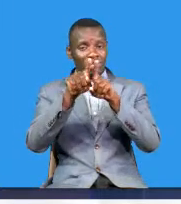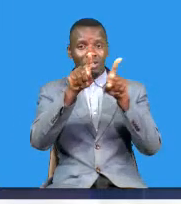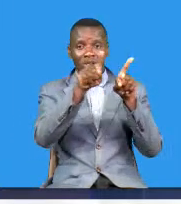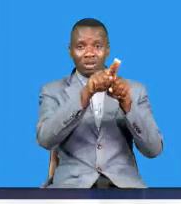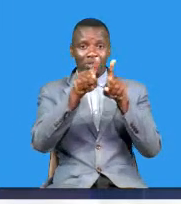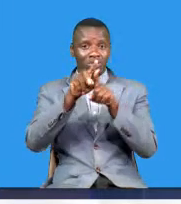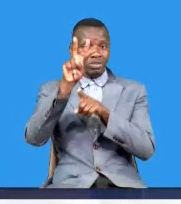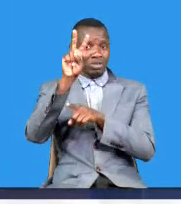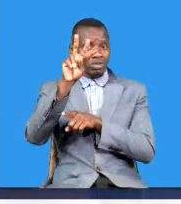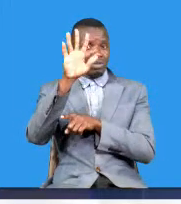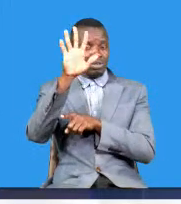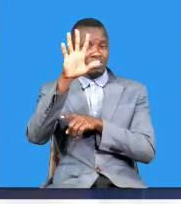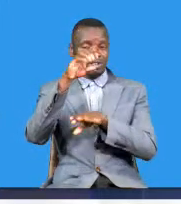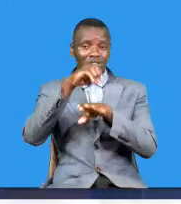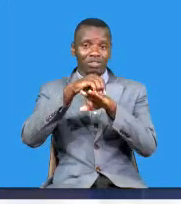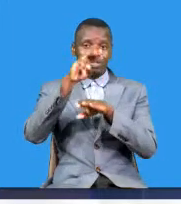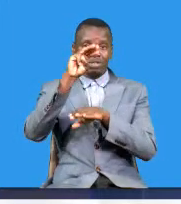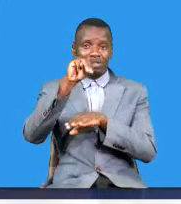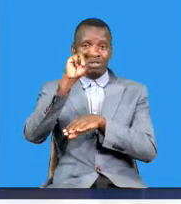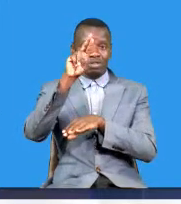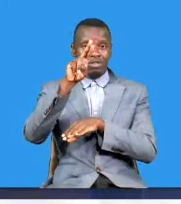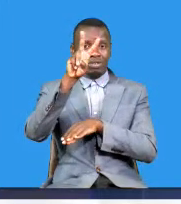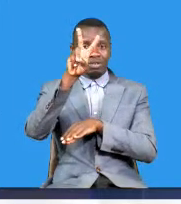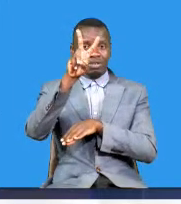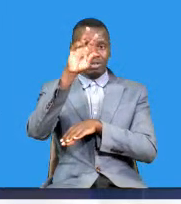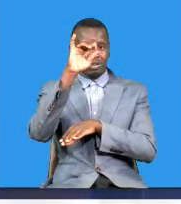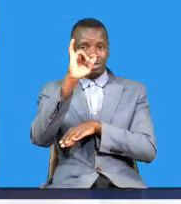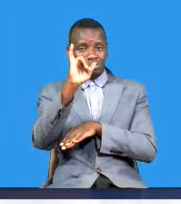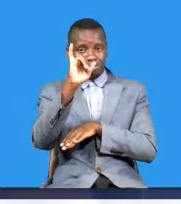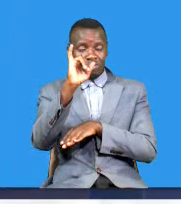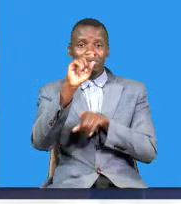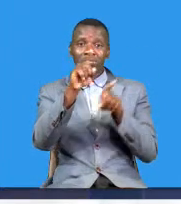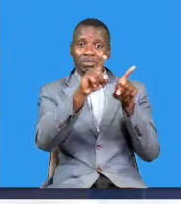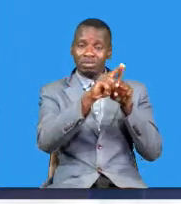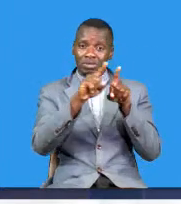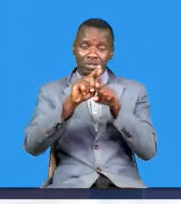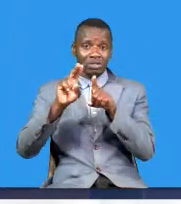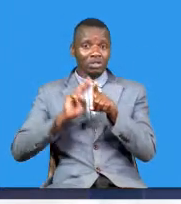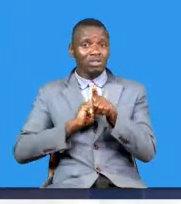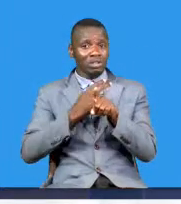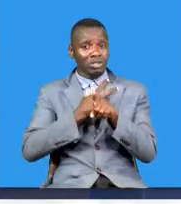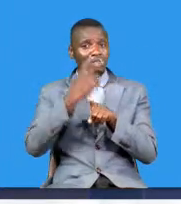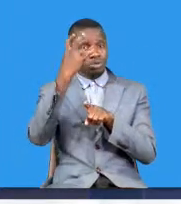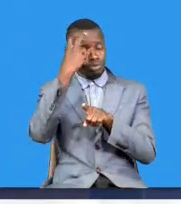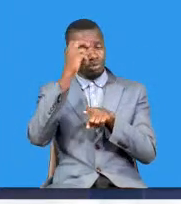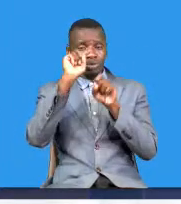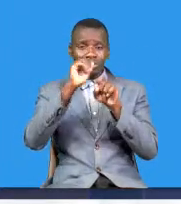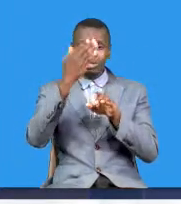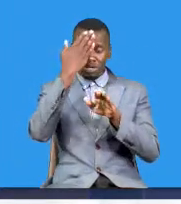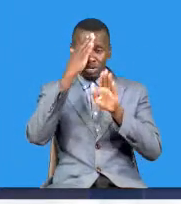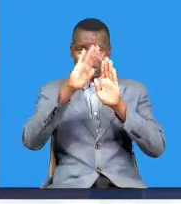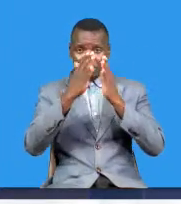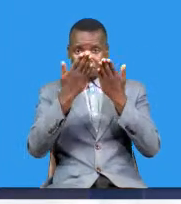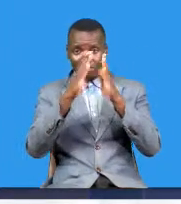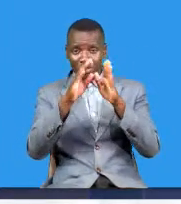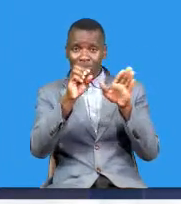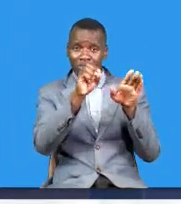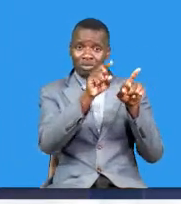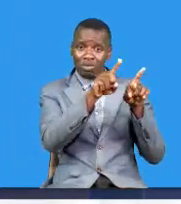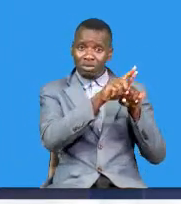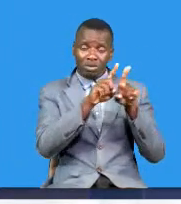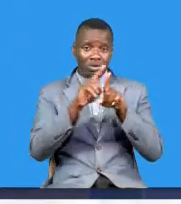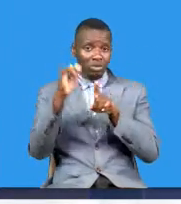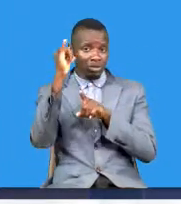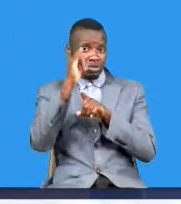25 on the Movie TV decoder, and our live stream on Facebook as well as